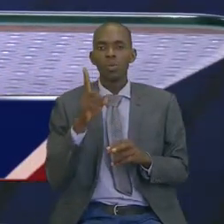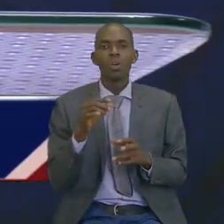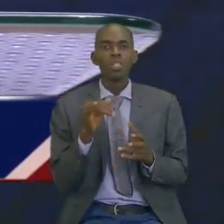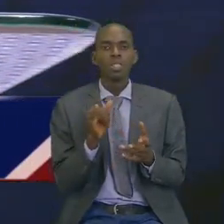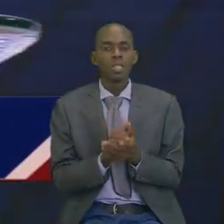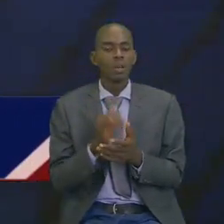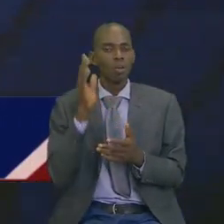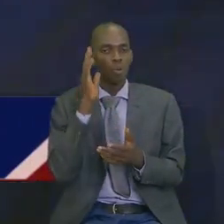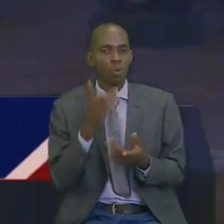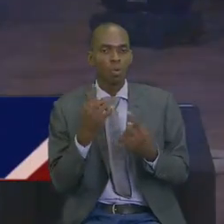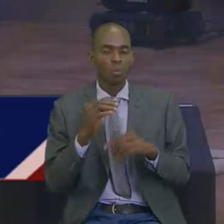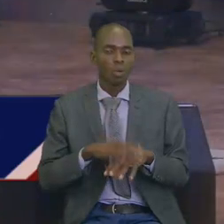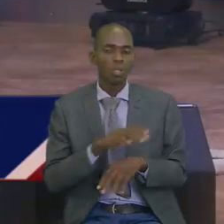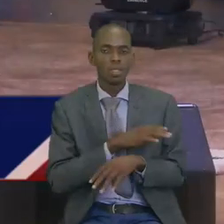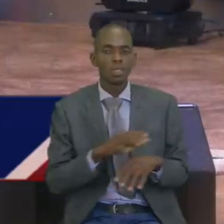on Christ